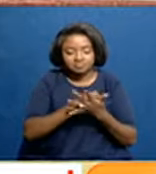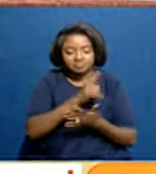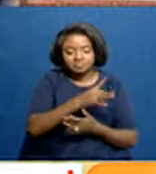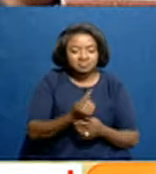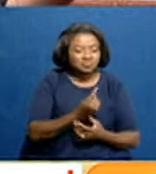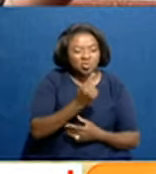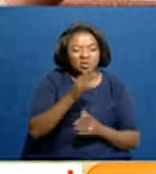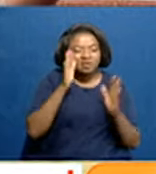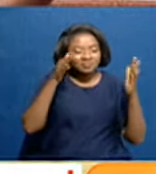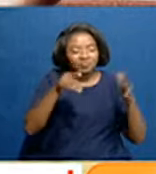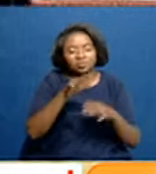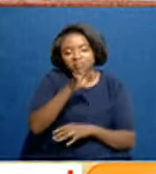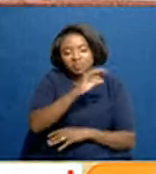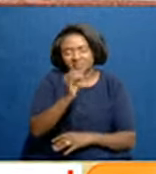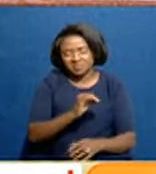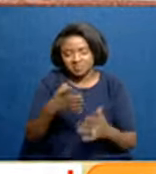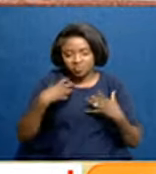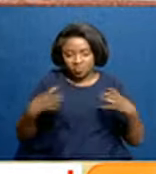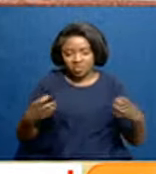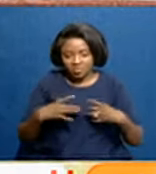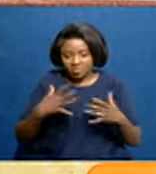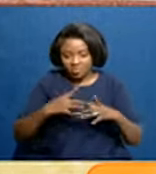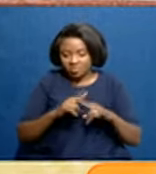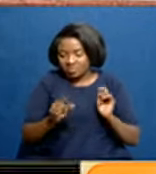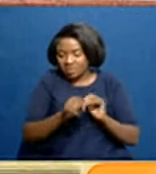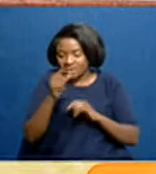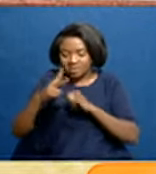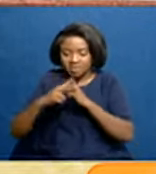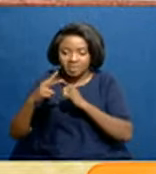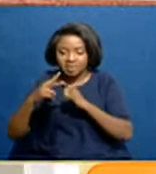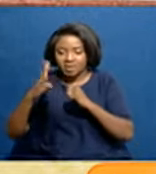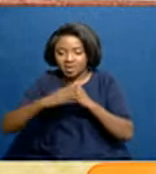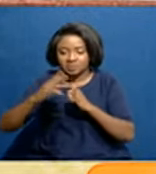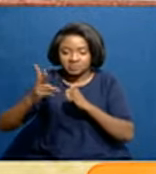3% of the country. What about the 97%?